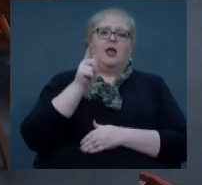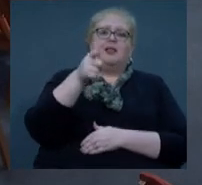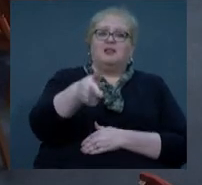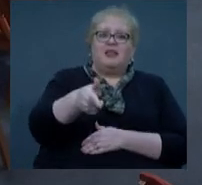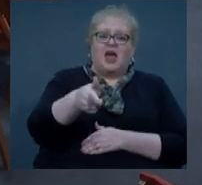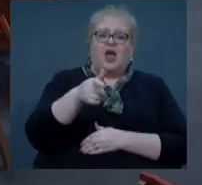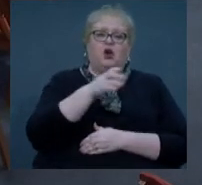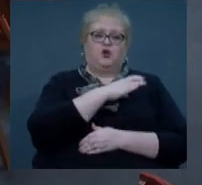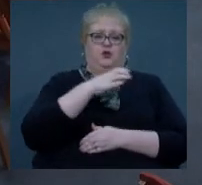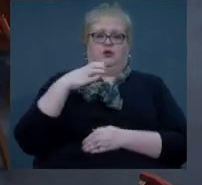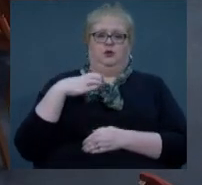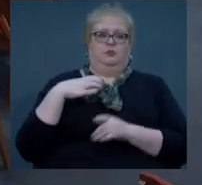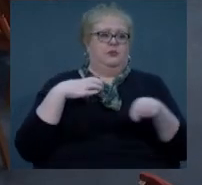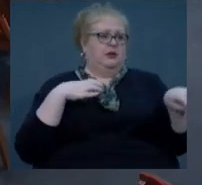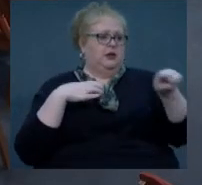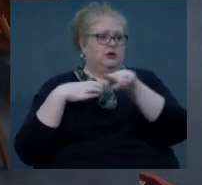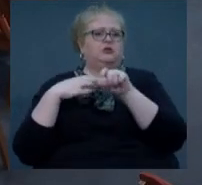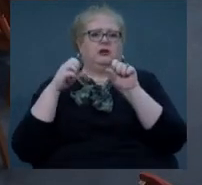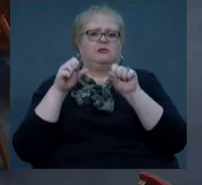that needs to be had,